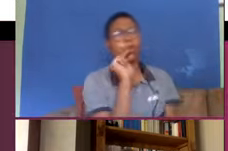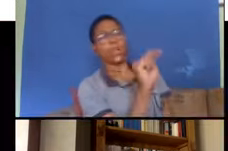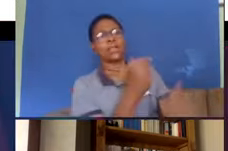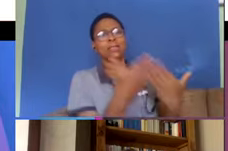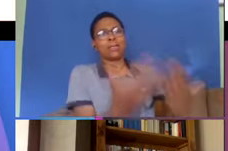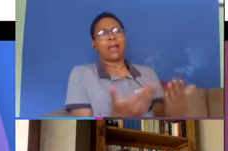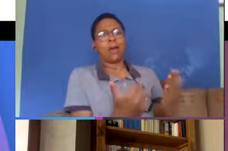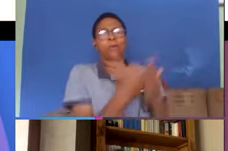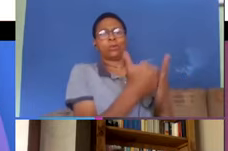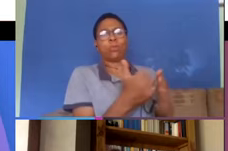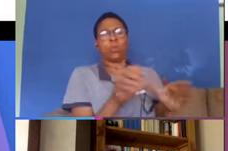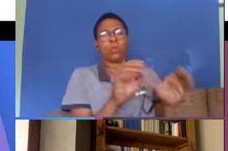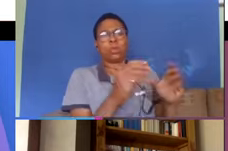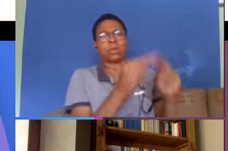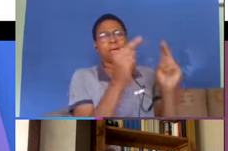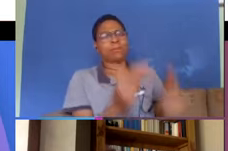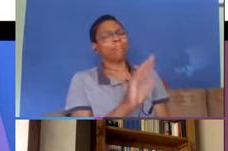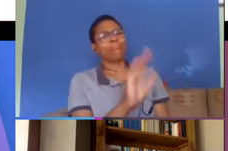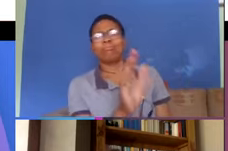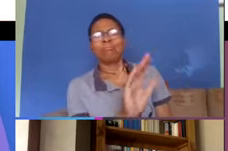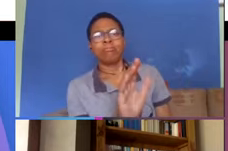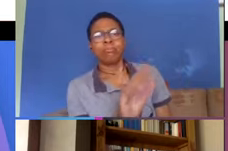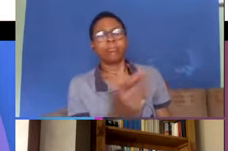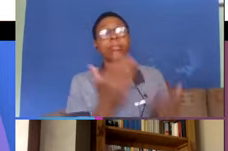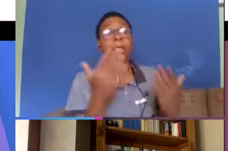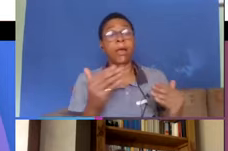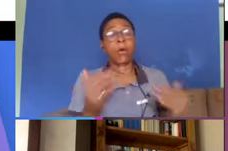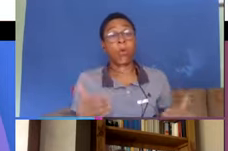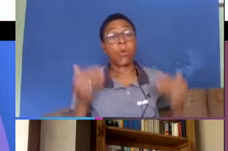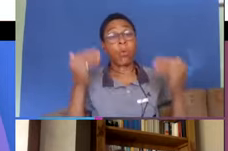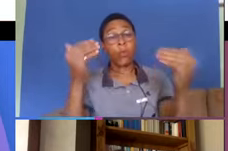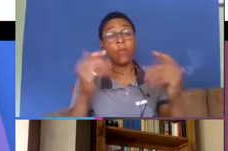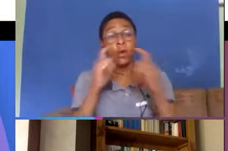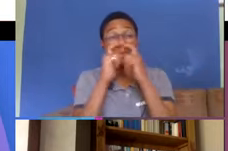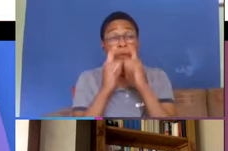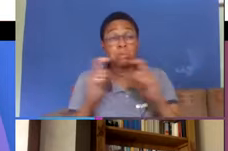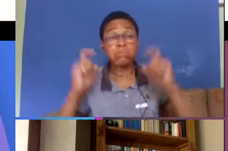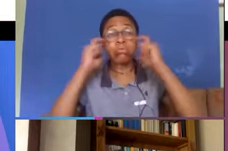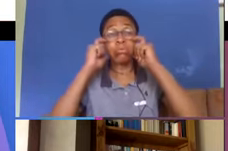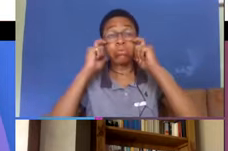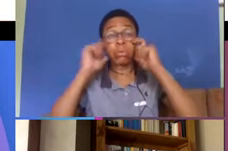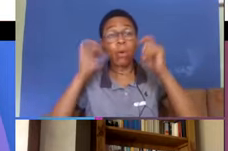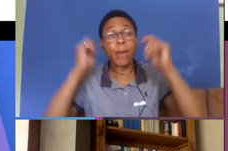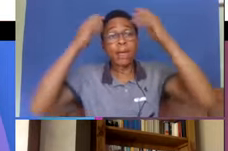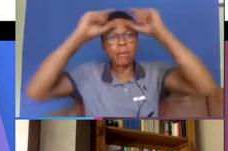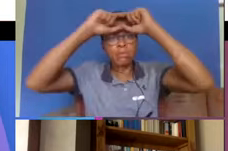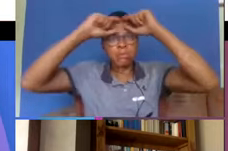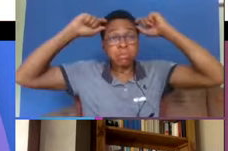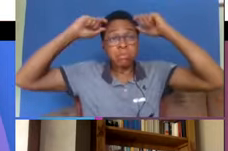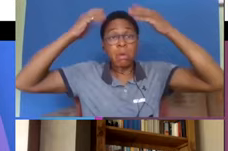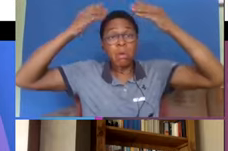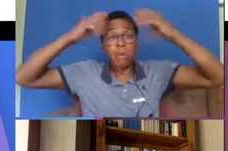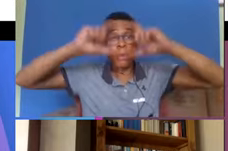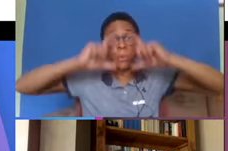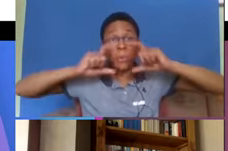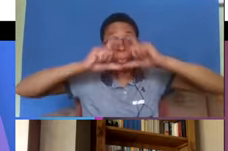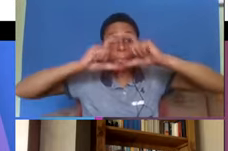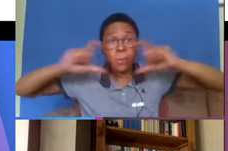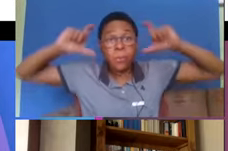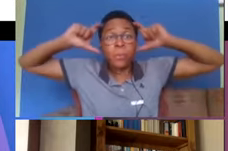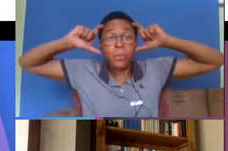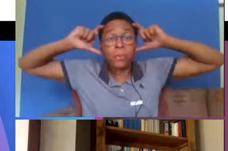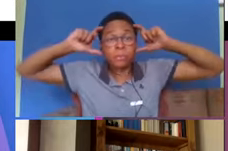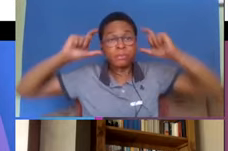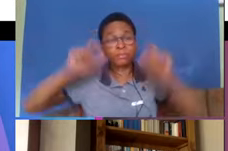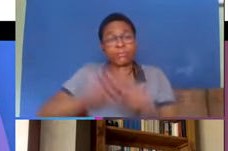Moving on now to face coverings and masks. So while the use of face coverings is not mandated in the